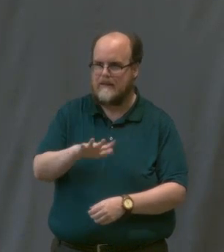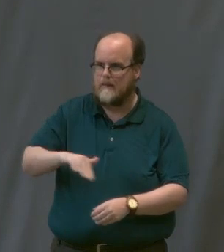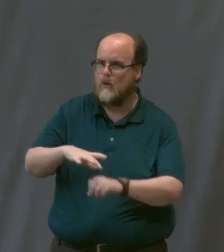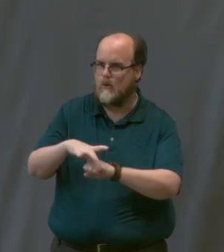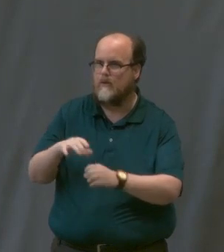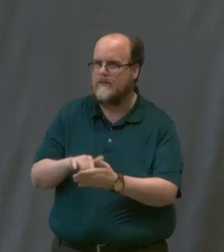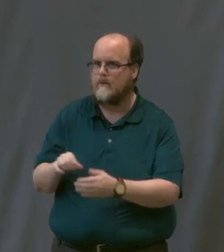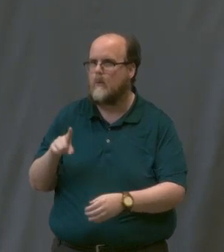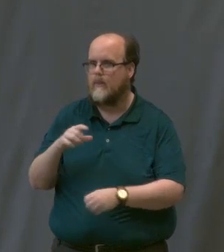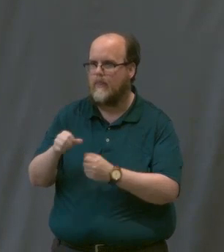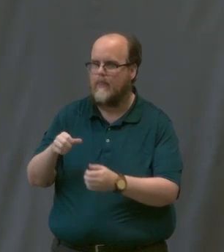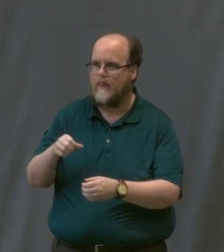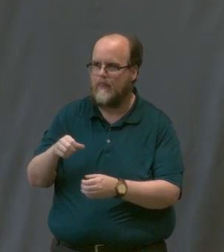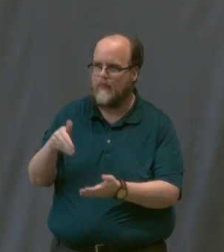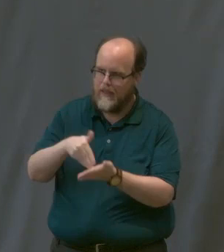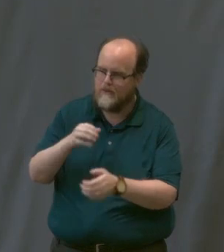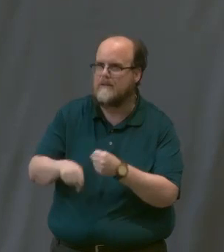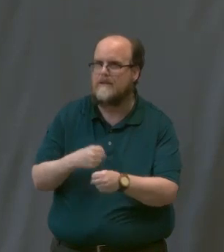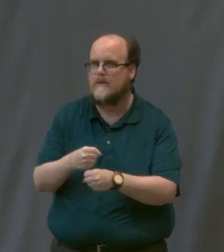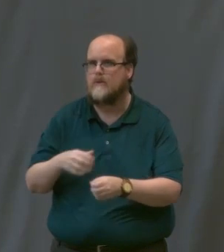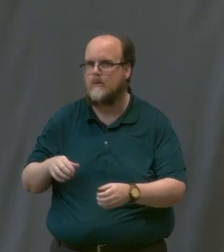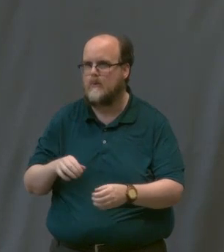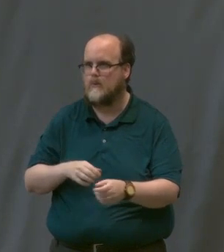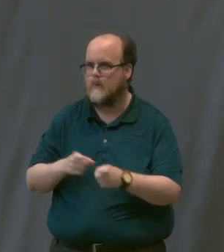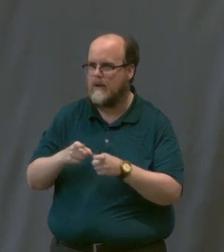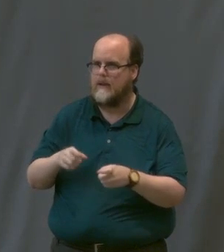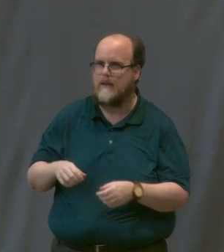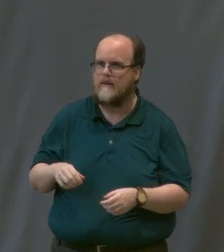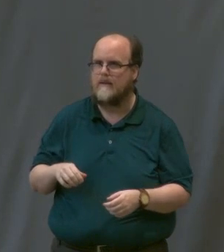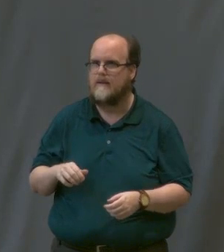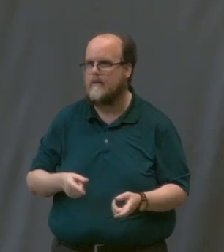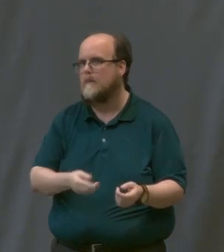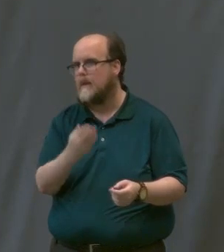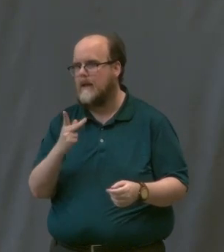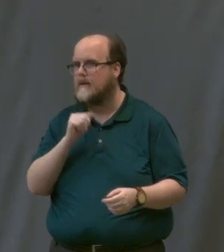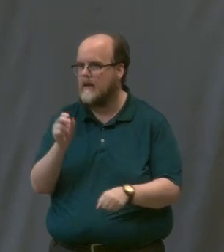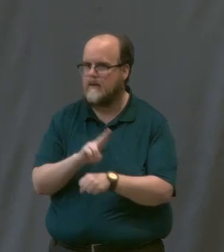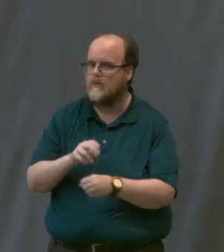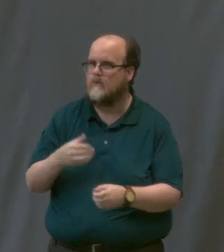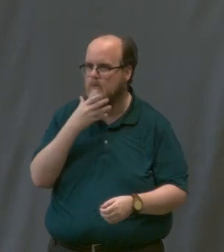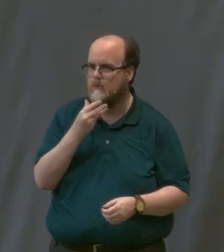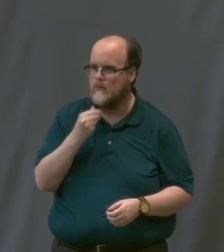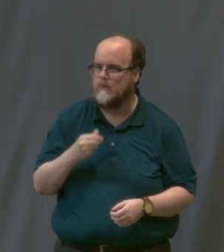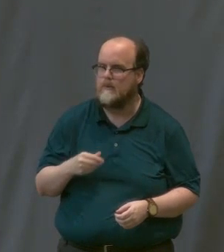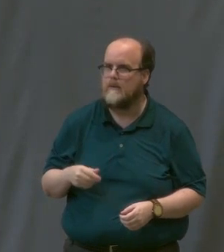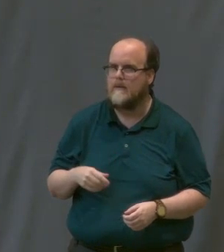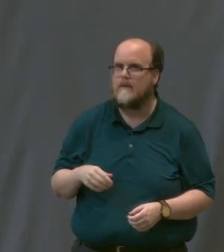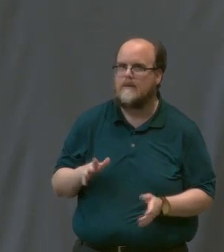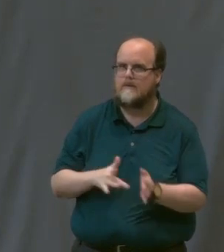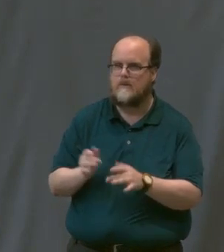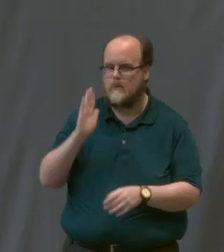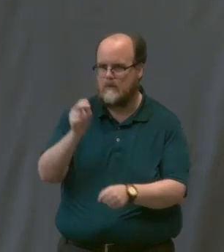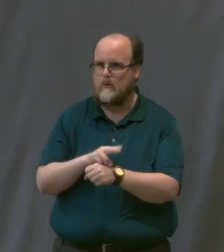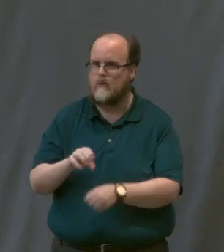1,000-year reign is going to be. He's going to come back, and this time he's not going to use the Jews. You can't trust the Jews. He's going to use